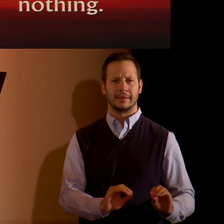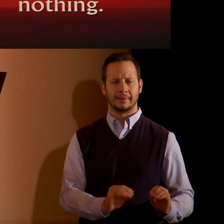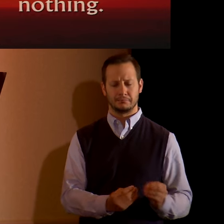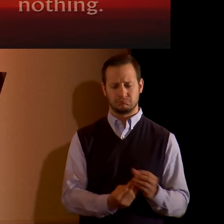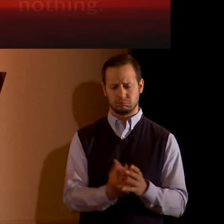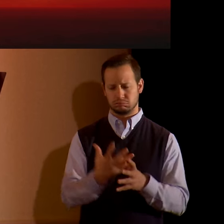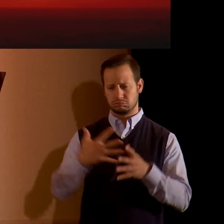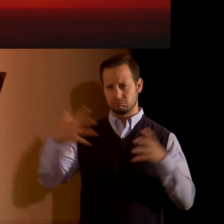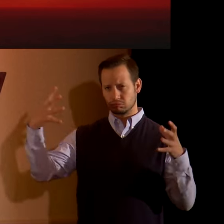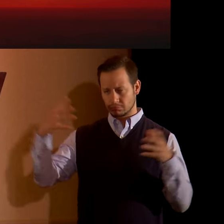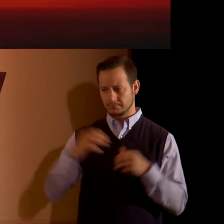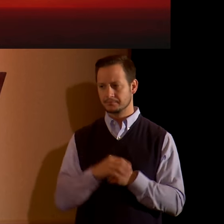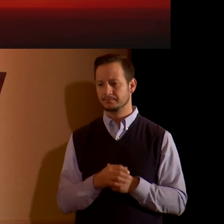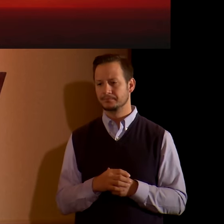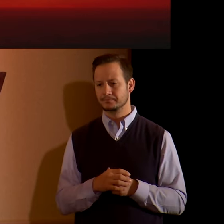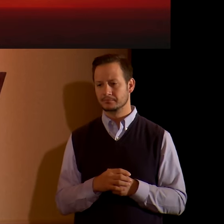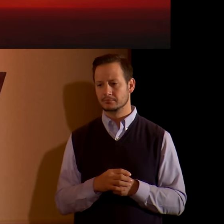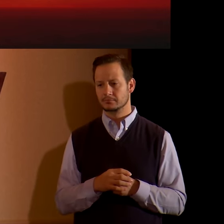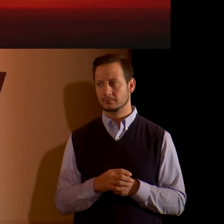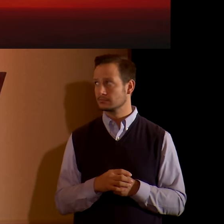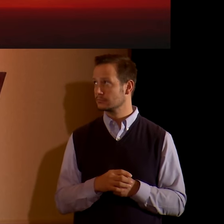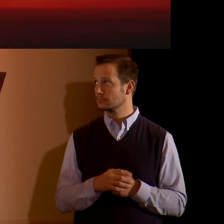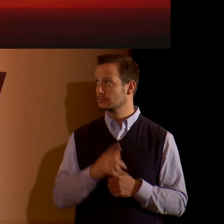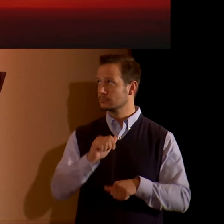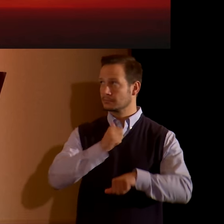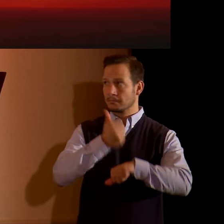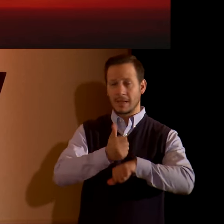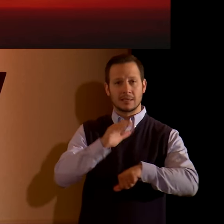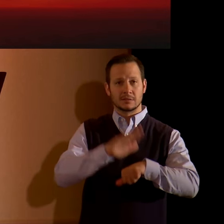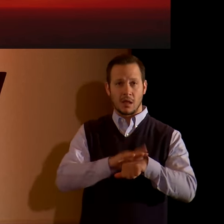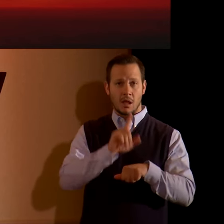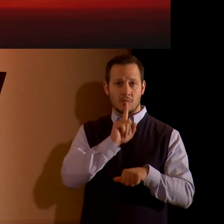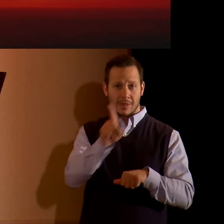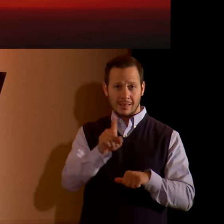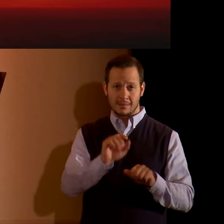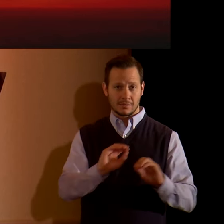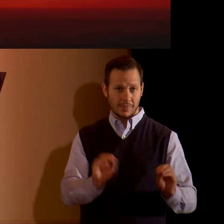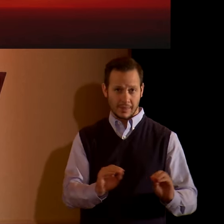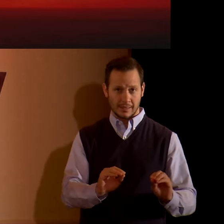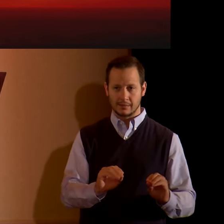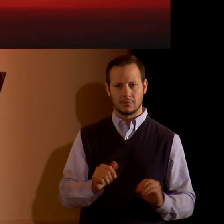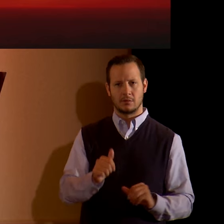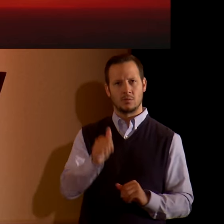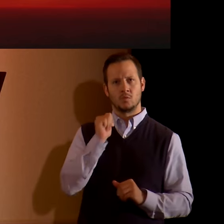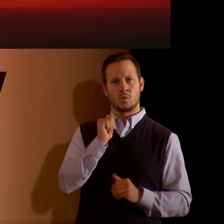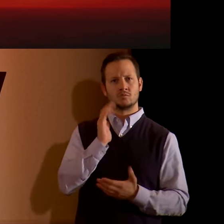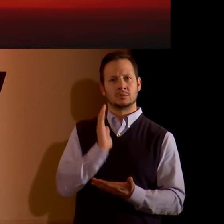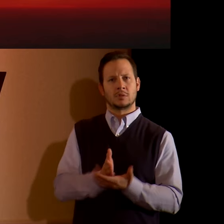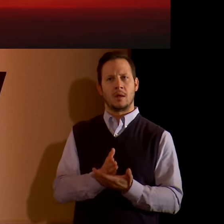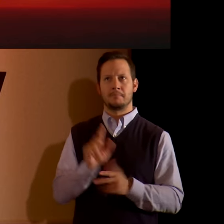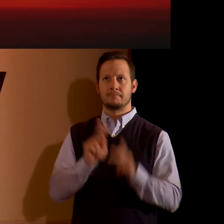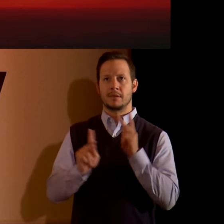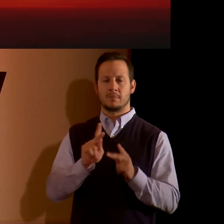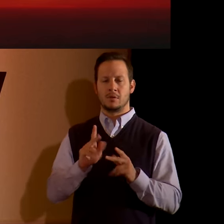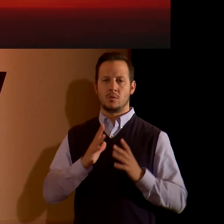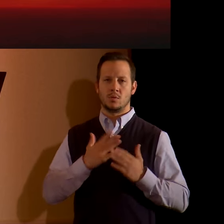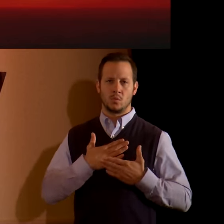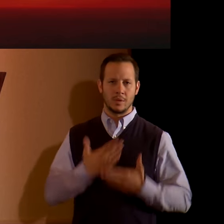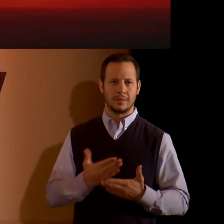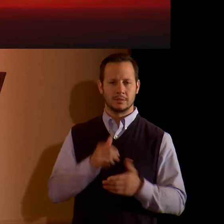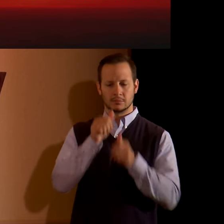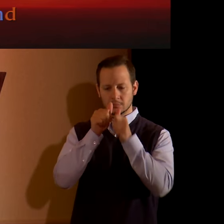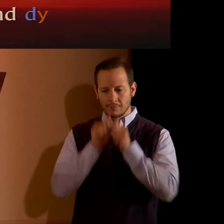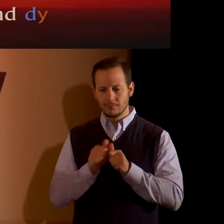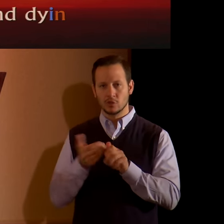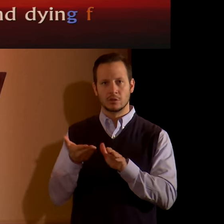nothing. The fact that it's based on absolutely nothing will not deter early adherents from suffering and dying